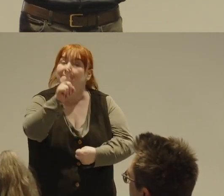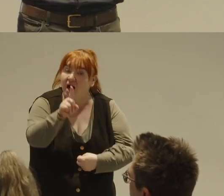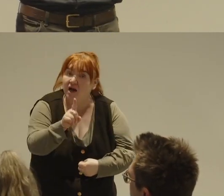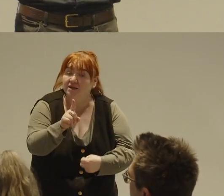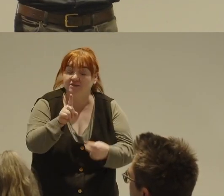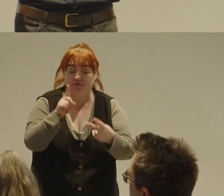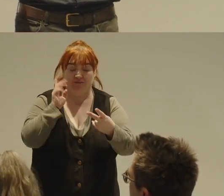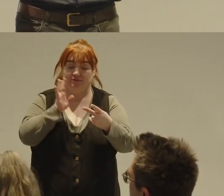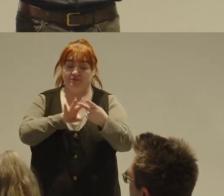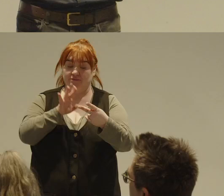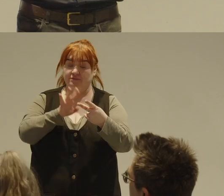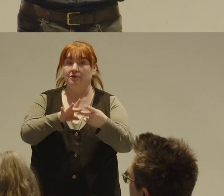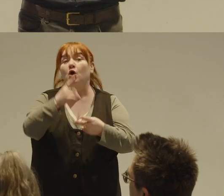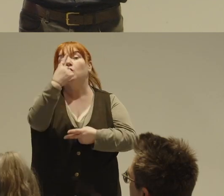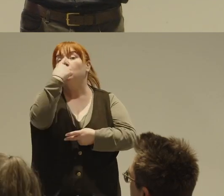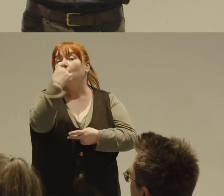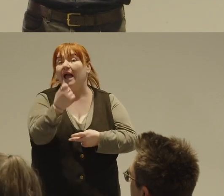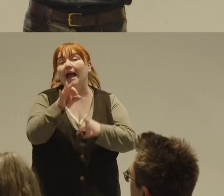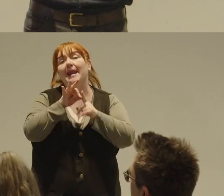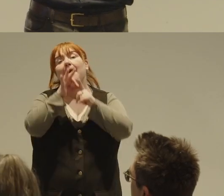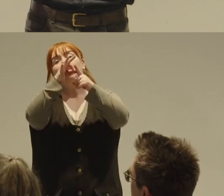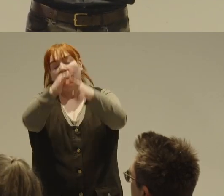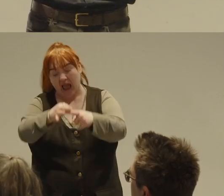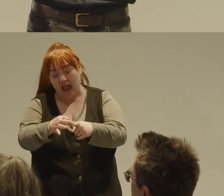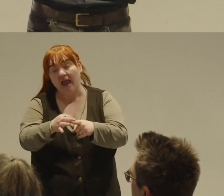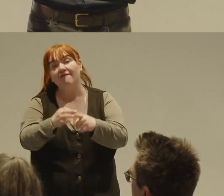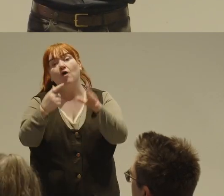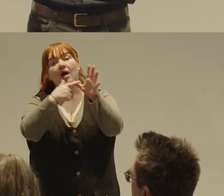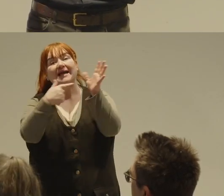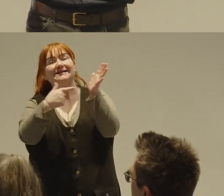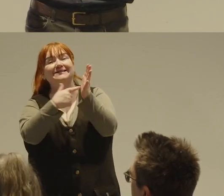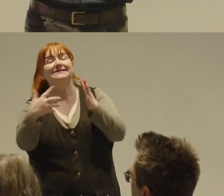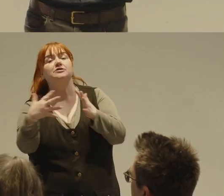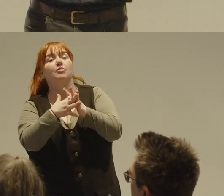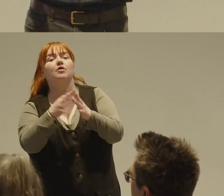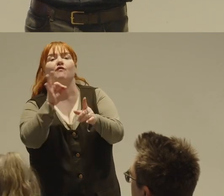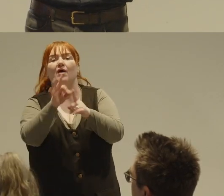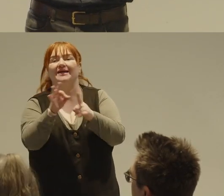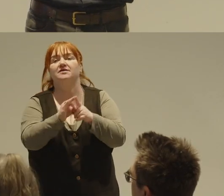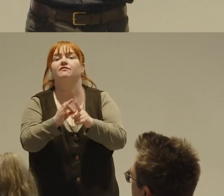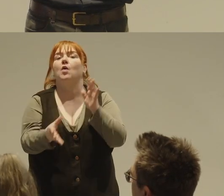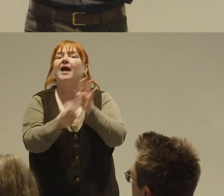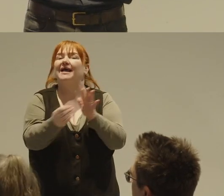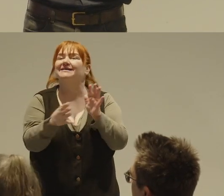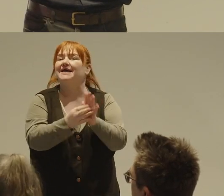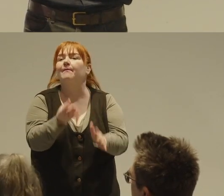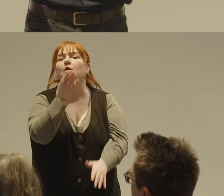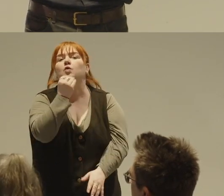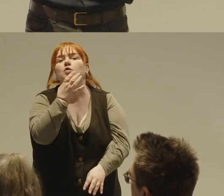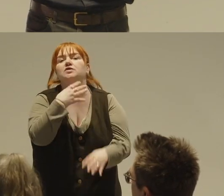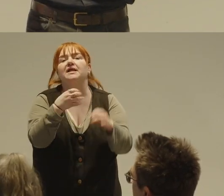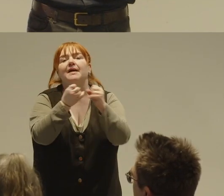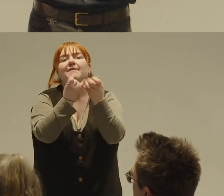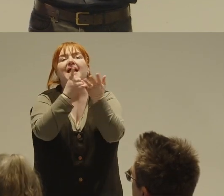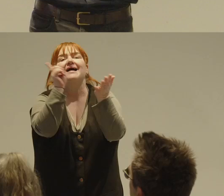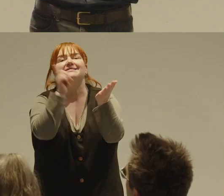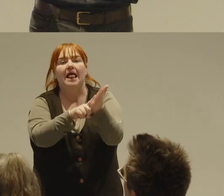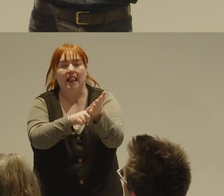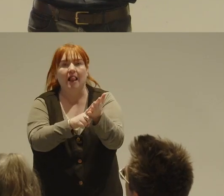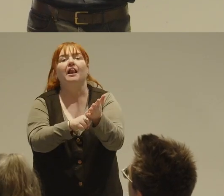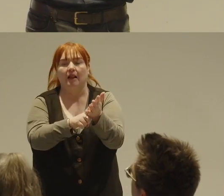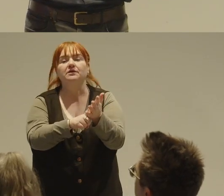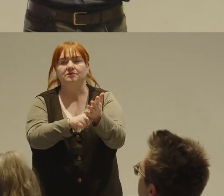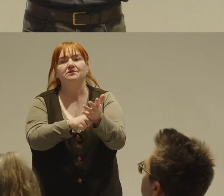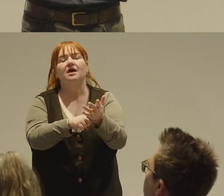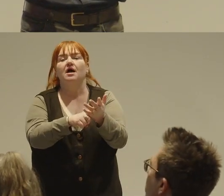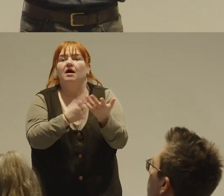support in an interview, and I think where that becomes really relevant is BSL support at interviews. It's just that the turnaround time is so long